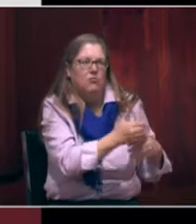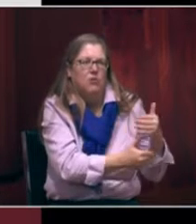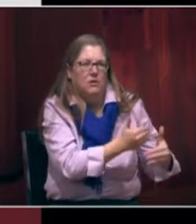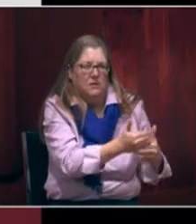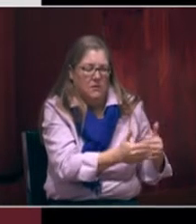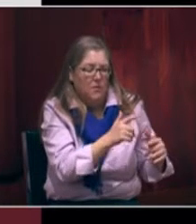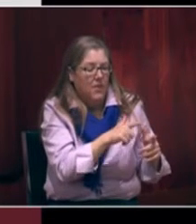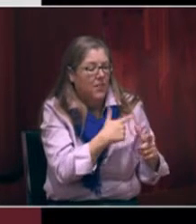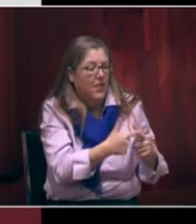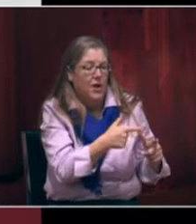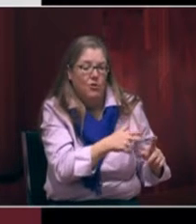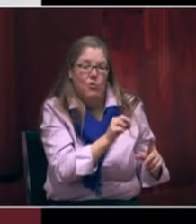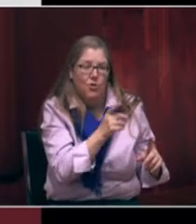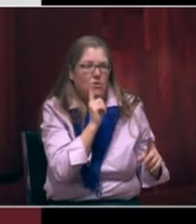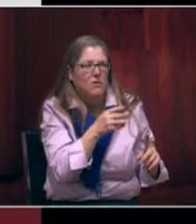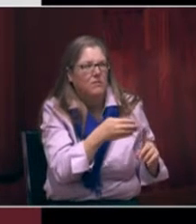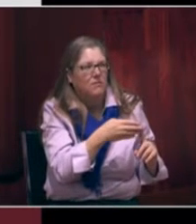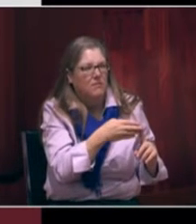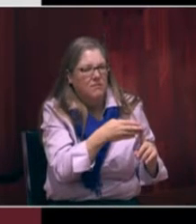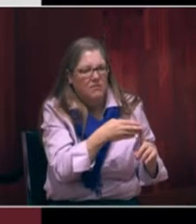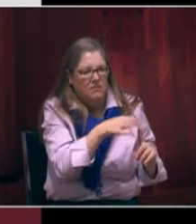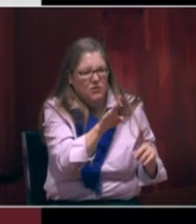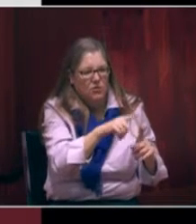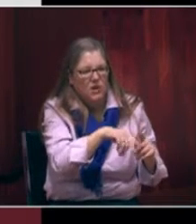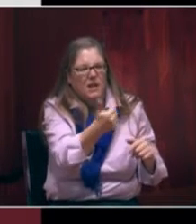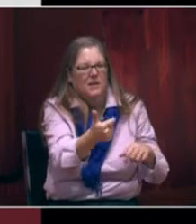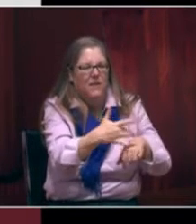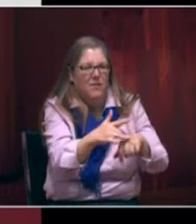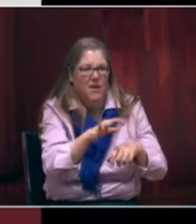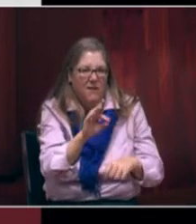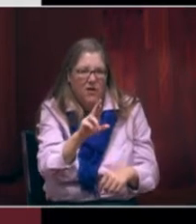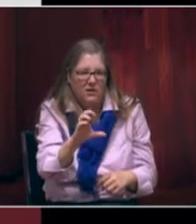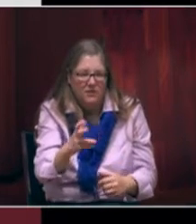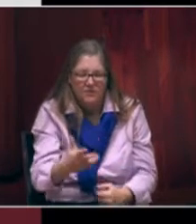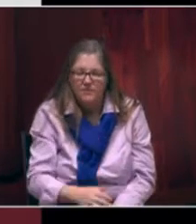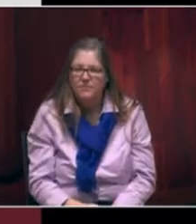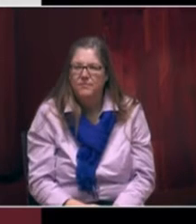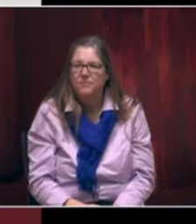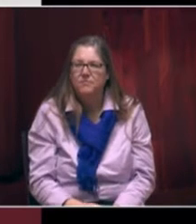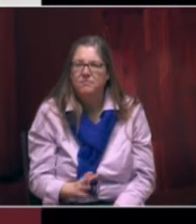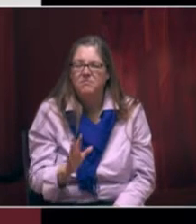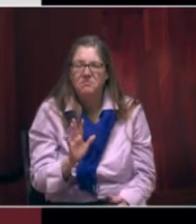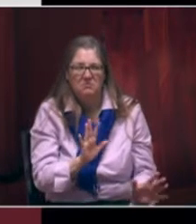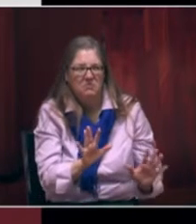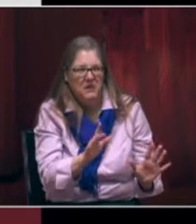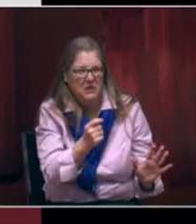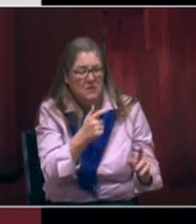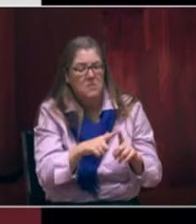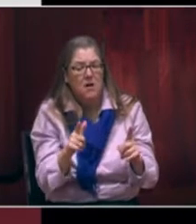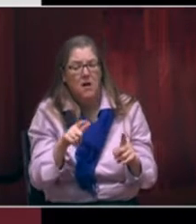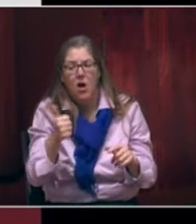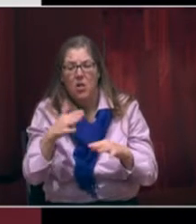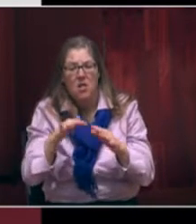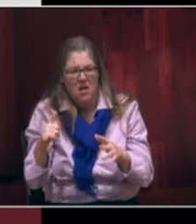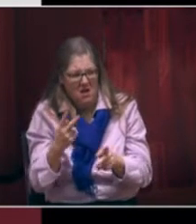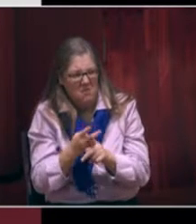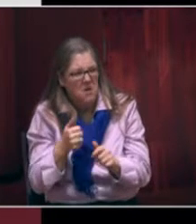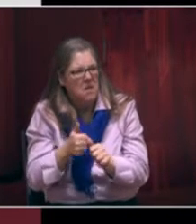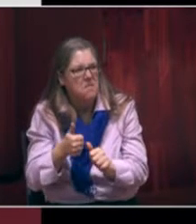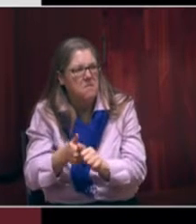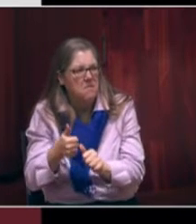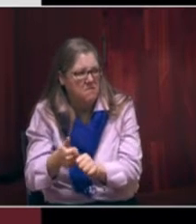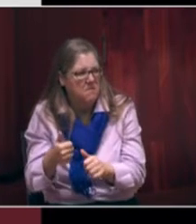records are going to be sent on to the Linux FRC. Other than that, we think we can keep up the record centers staying